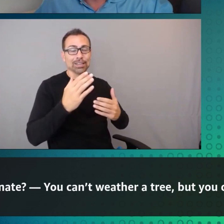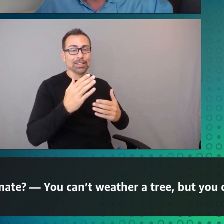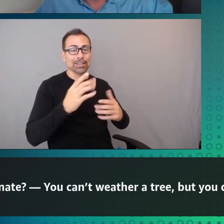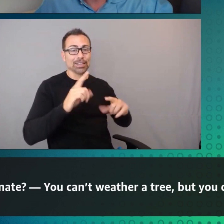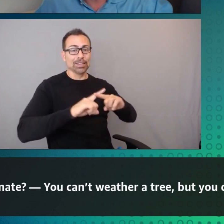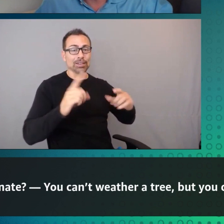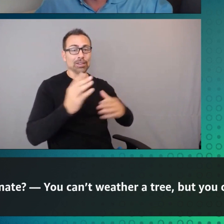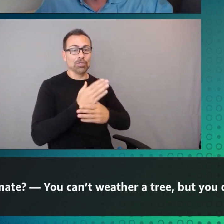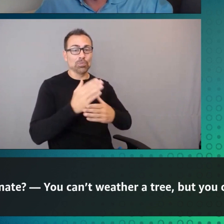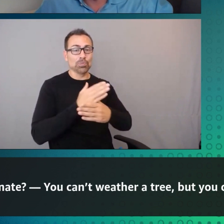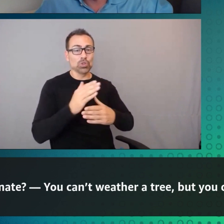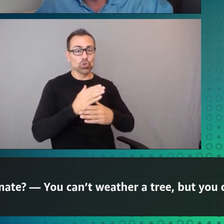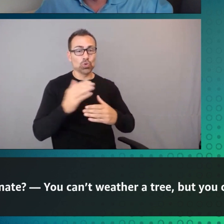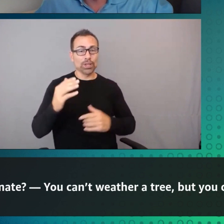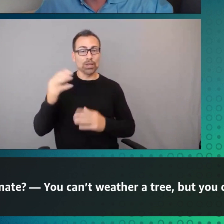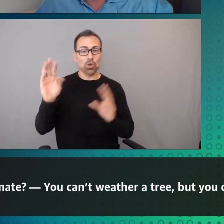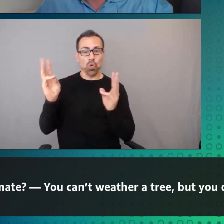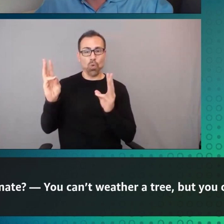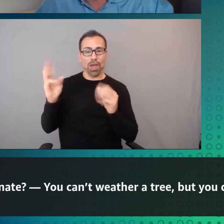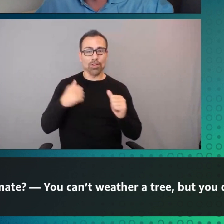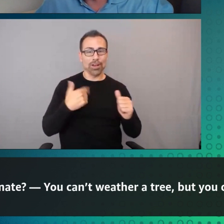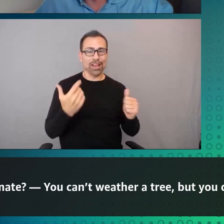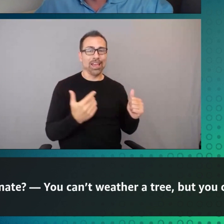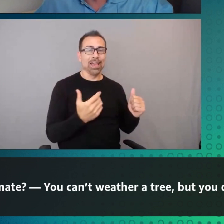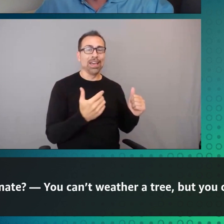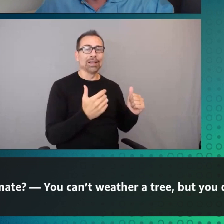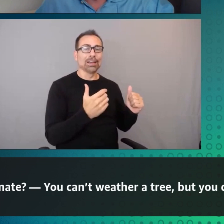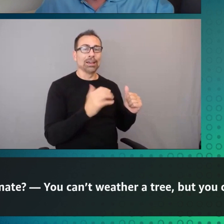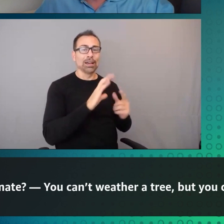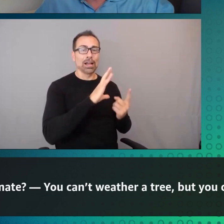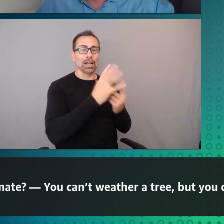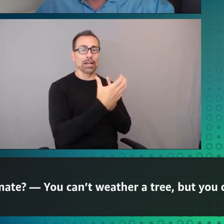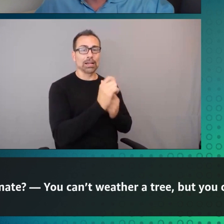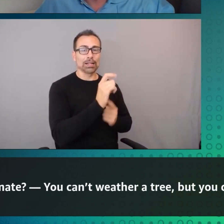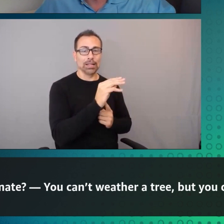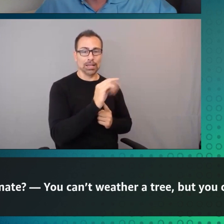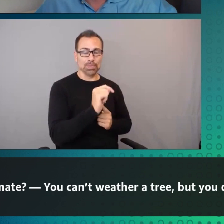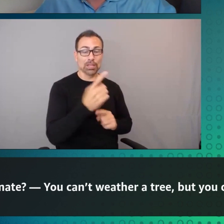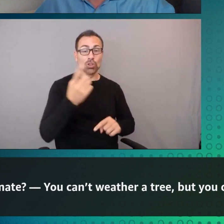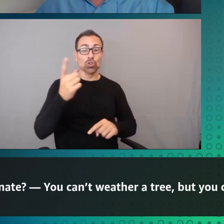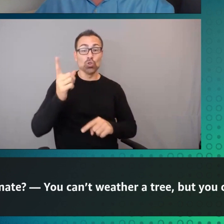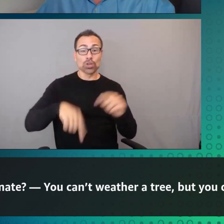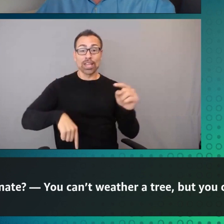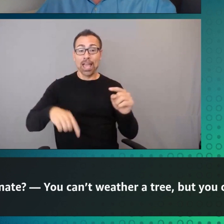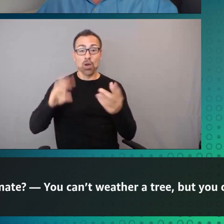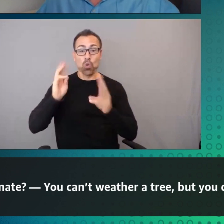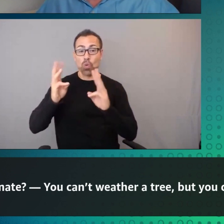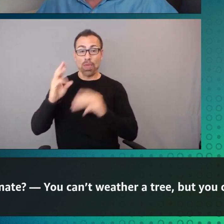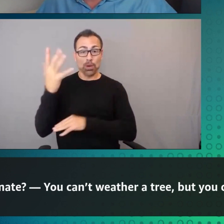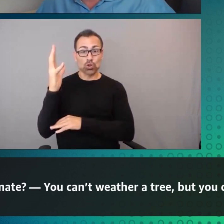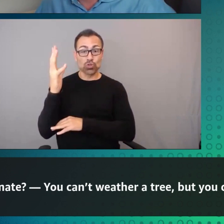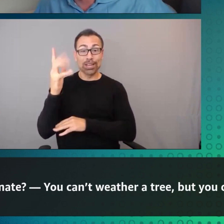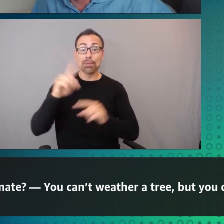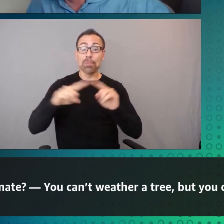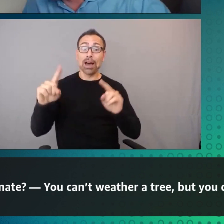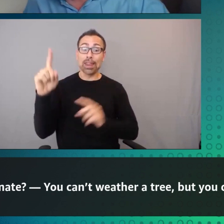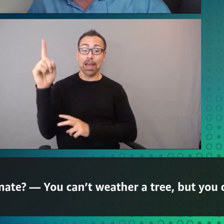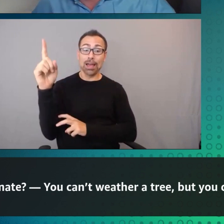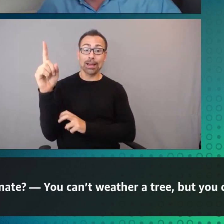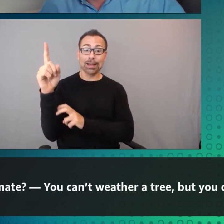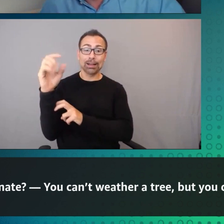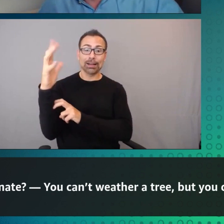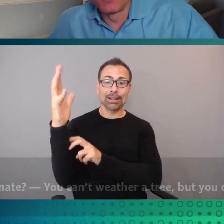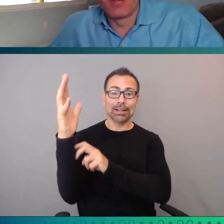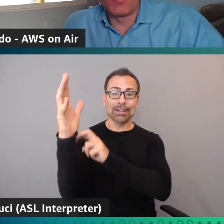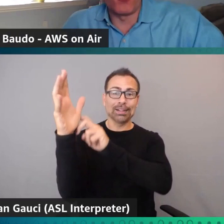weather a tree, but you could climb it. Oh, free high five. Thank you. No, That is